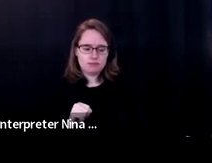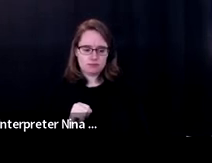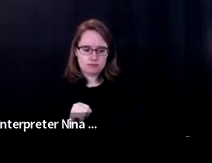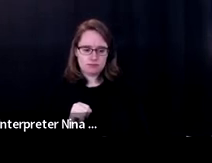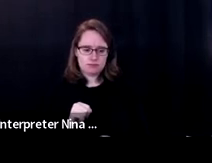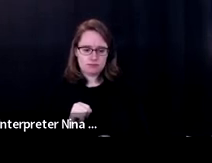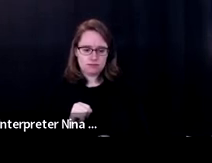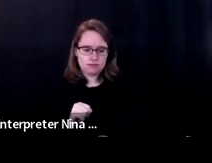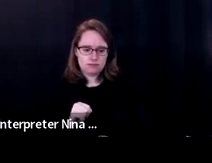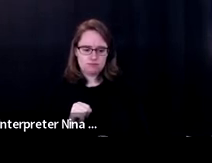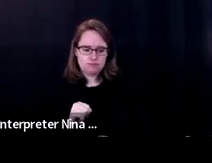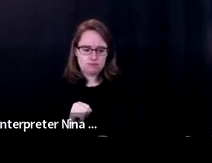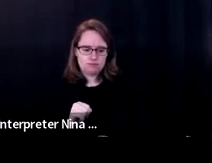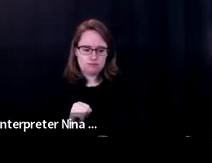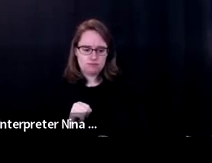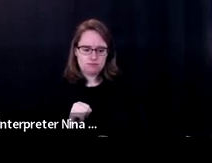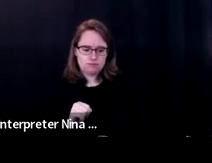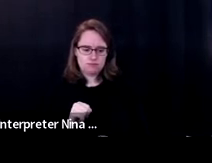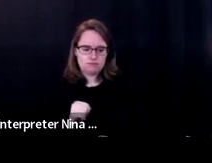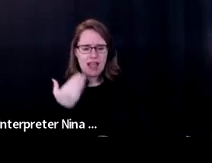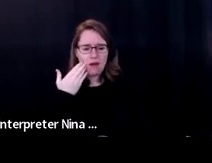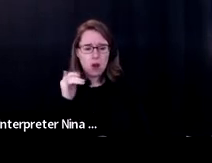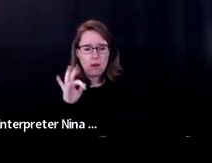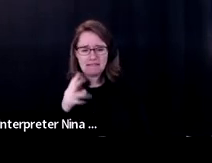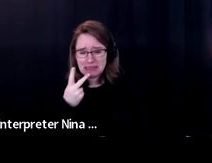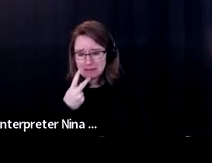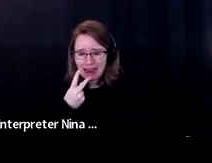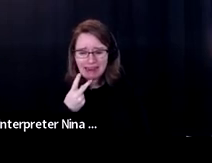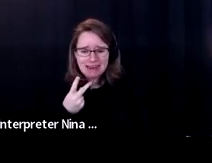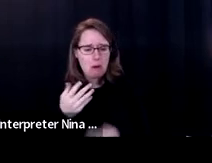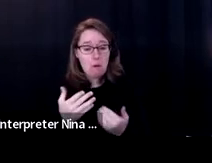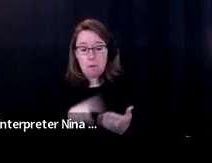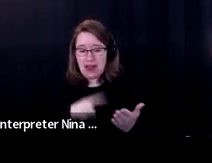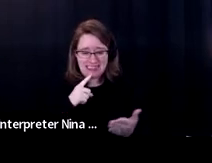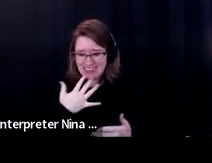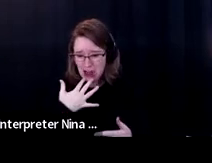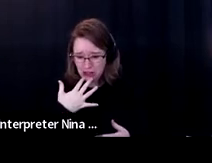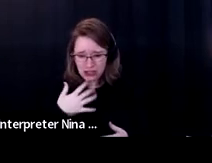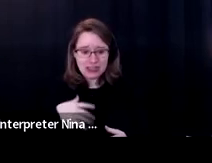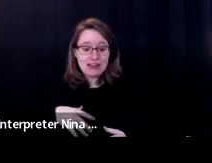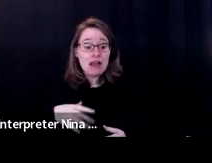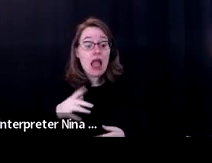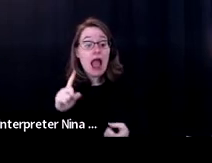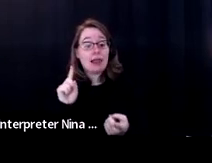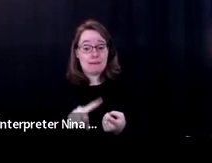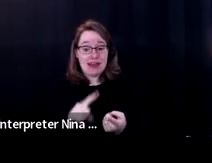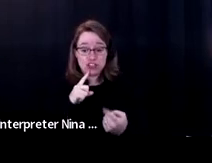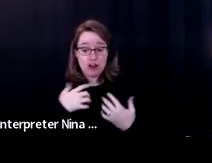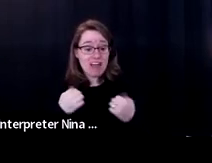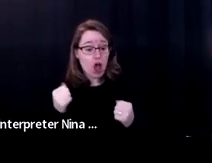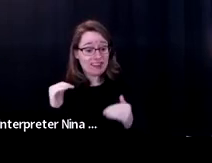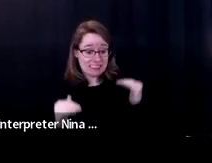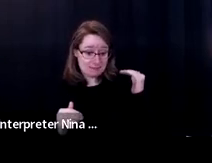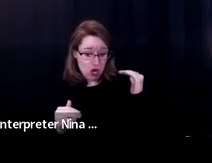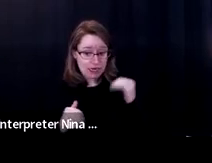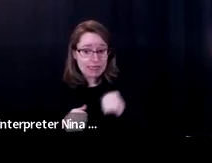I don't know if this is like pink or like whatever, there's like elimination of health disparities, geography, cultural, indigenous, right? And then there's